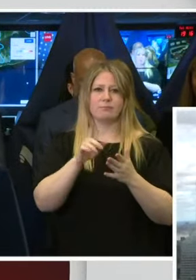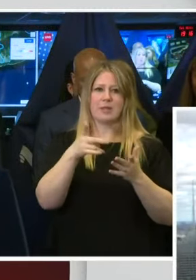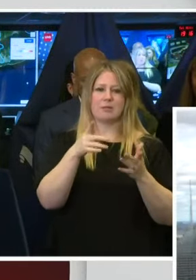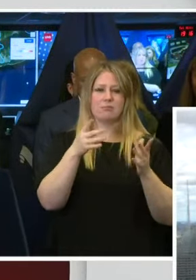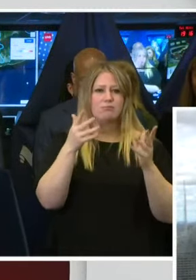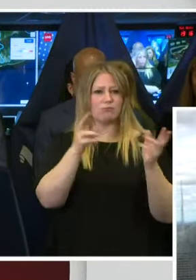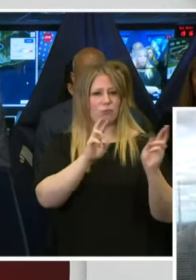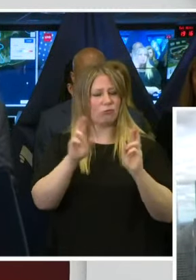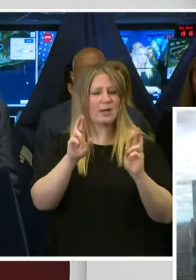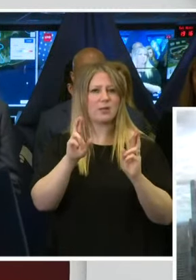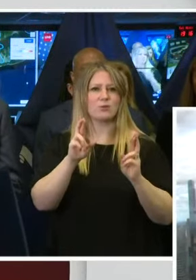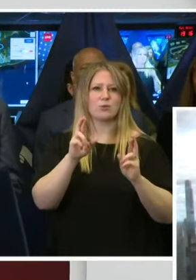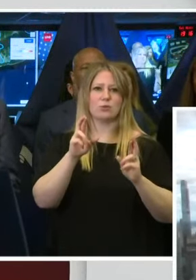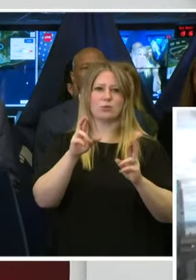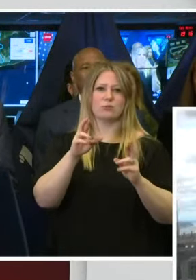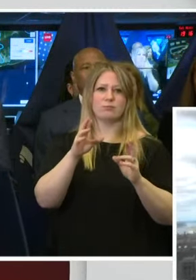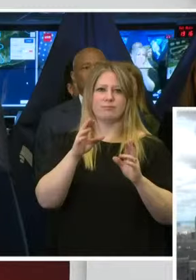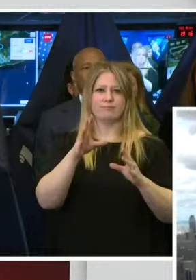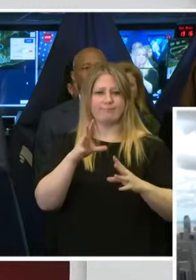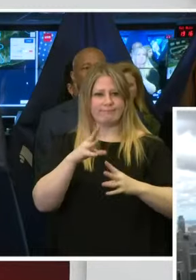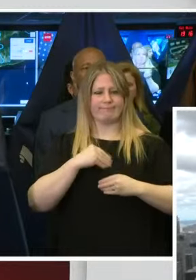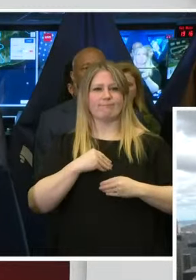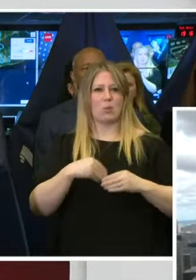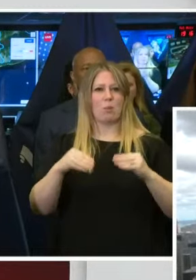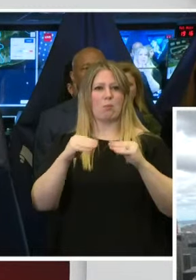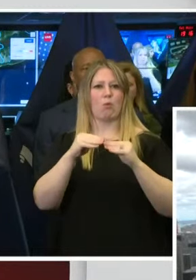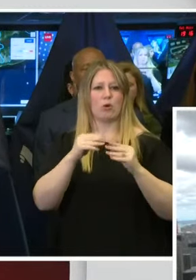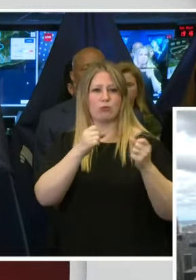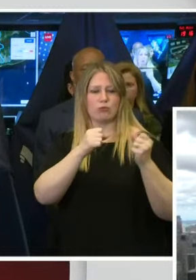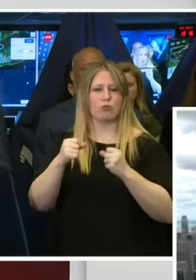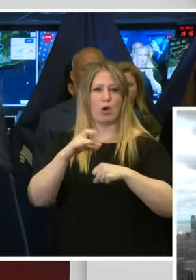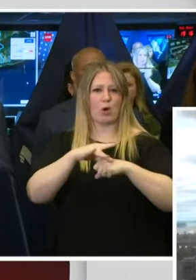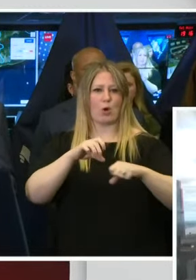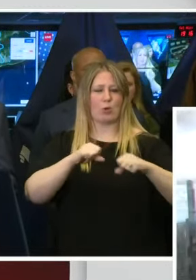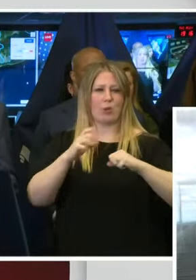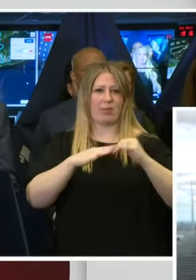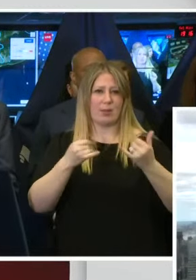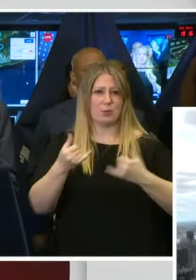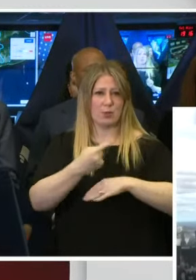experienced today. Our frontline staff across the system have been instructed to report any